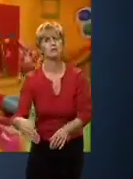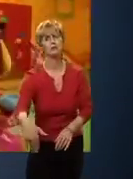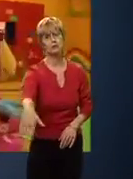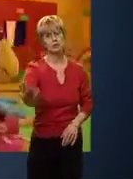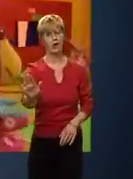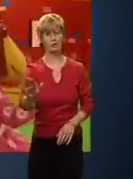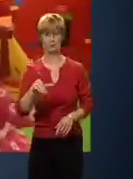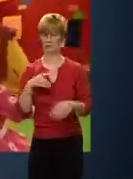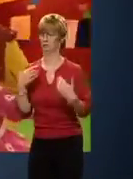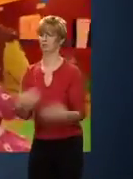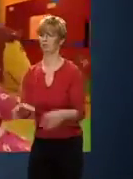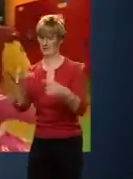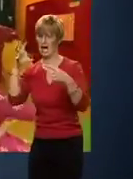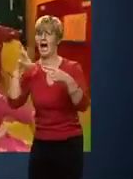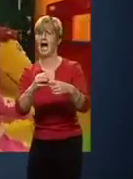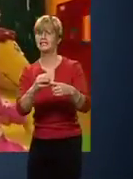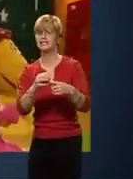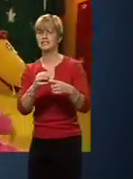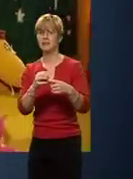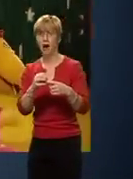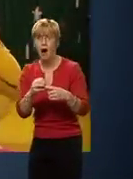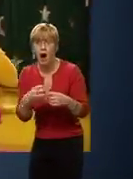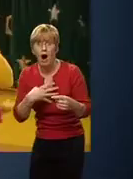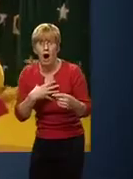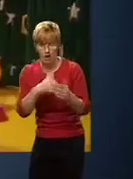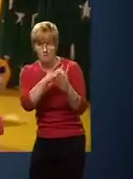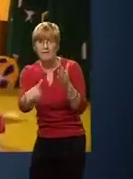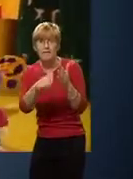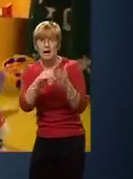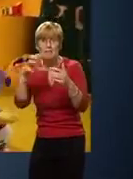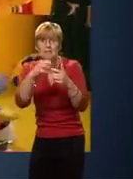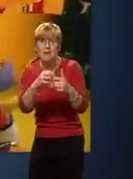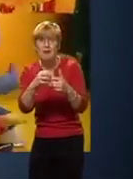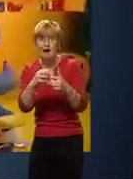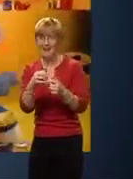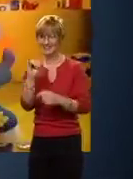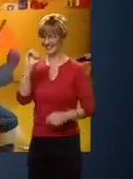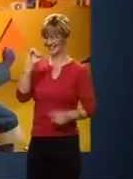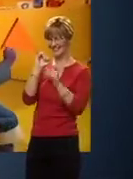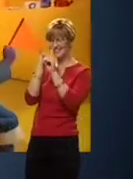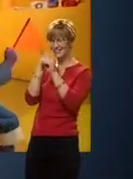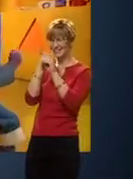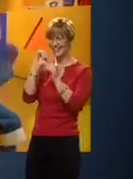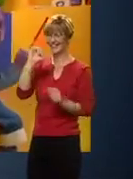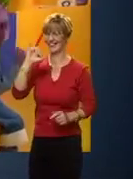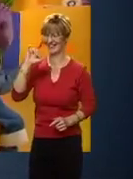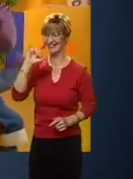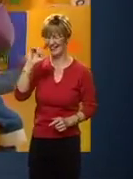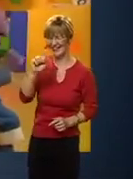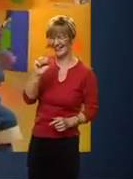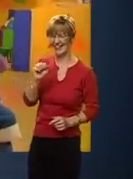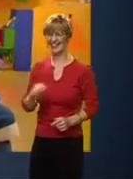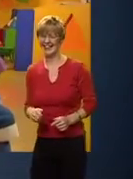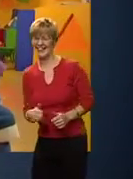let it go? Because it bit my finger so. Which finger did it bite? This little finger on my